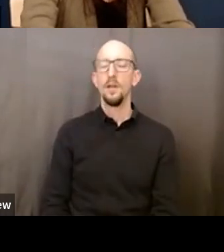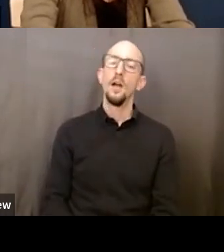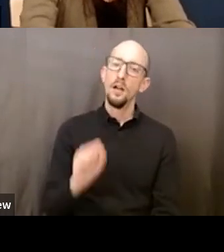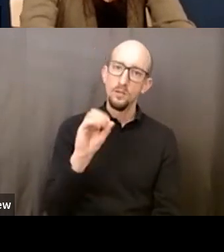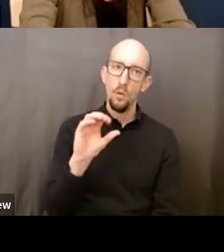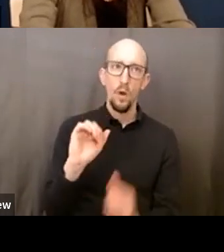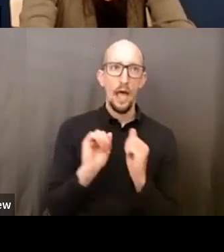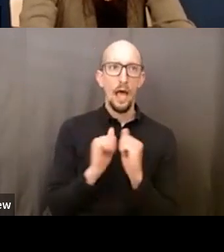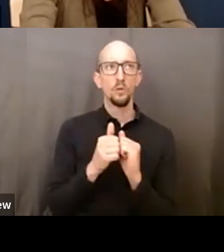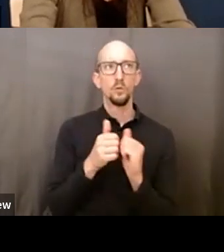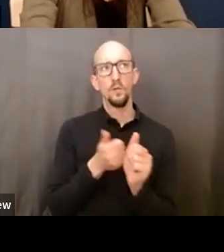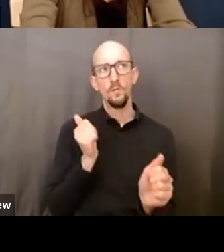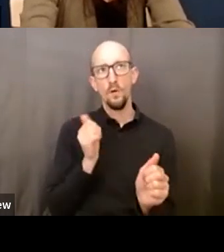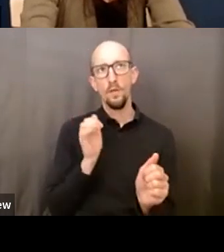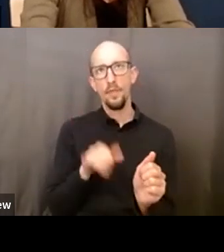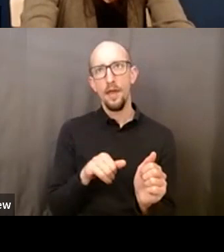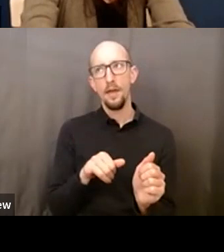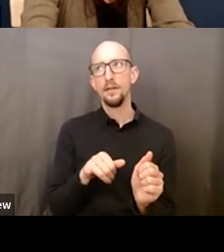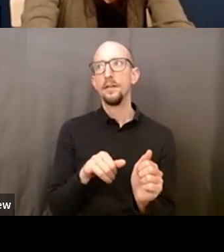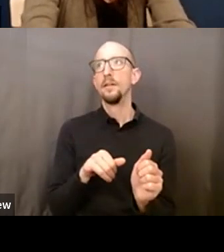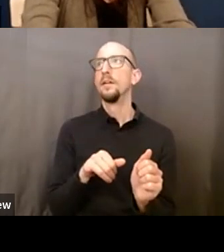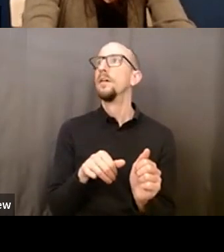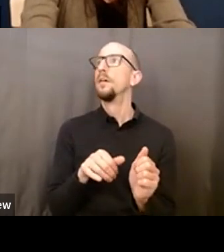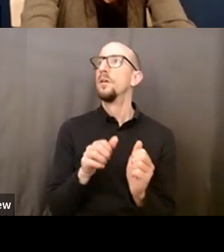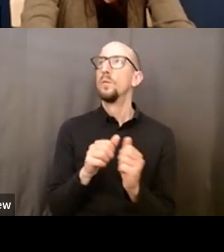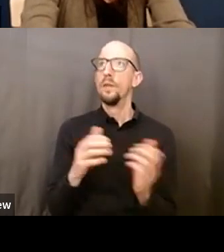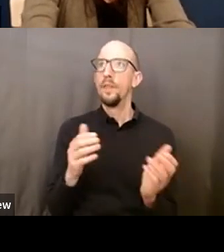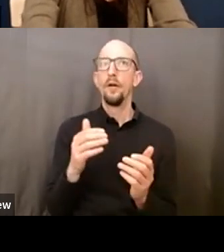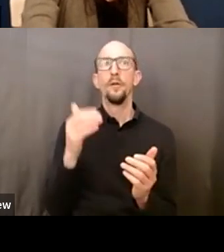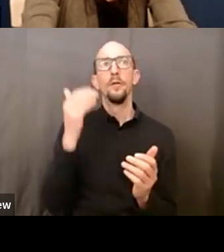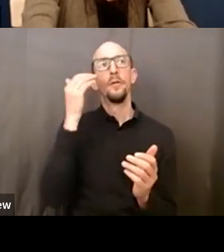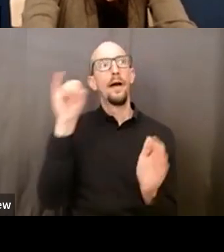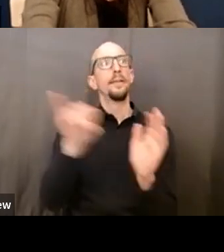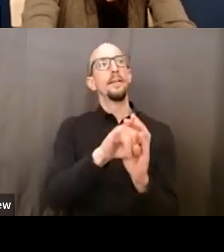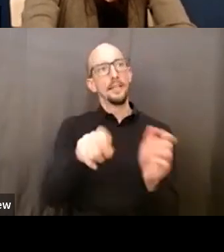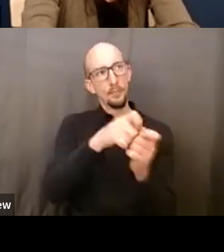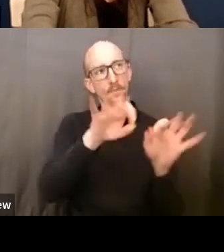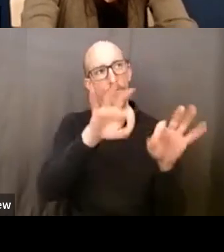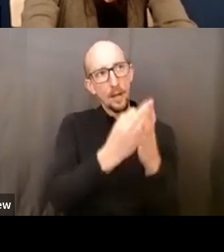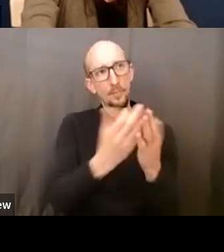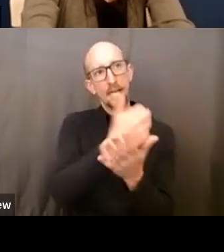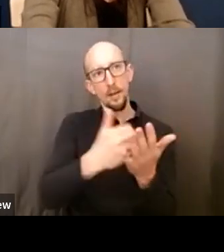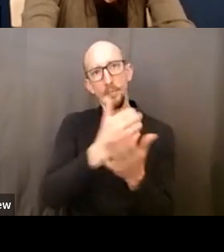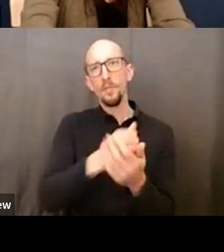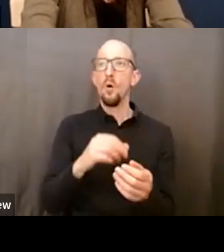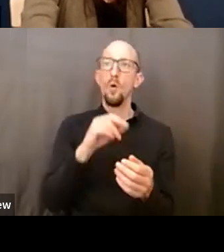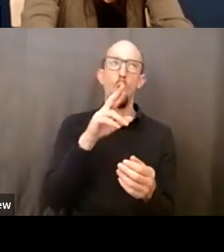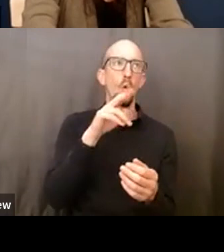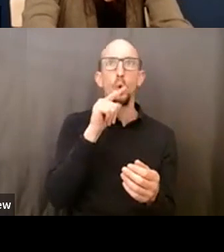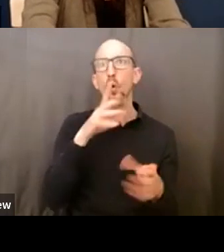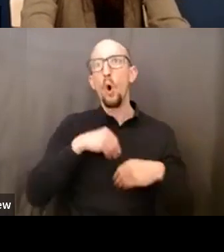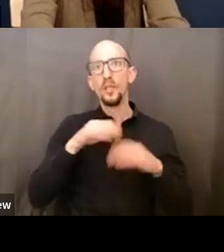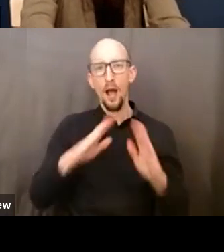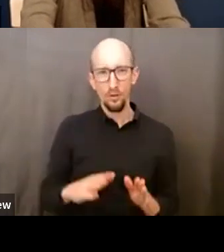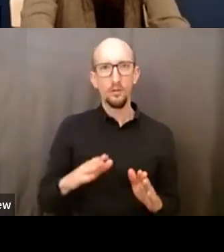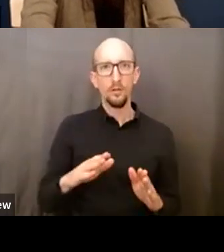without knowing family income or home ownership or anything like that is a lottery. That's the only